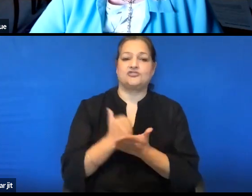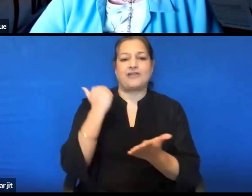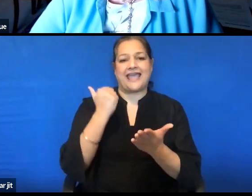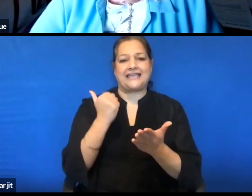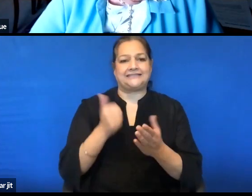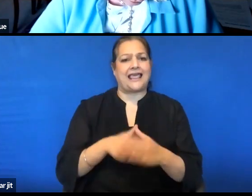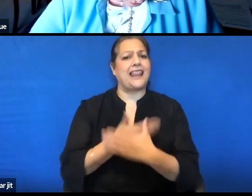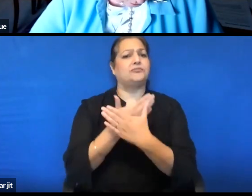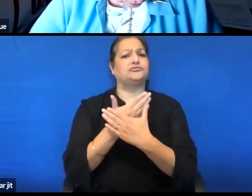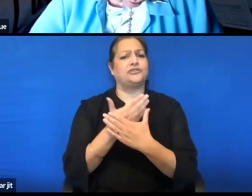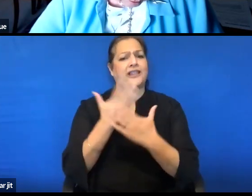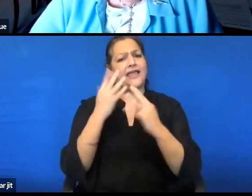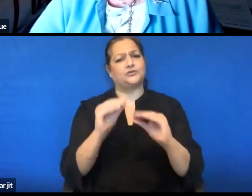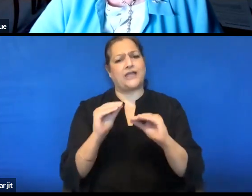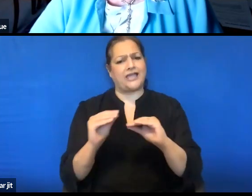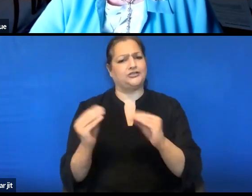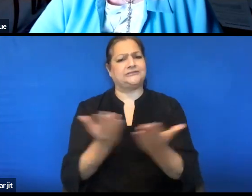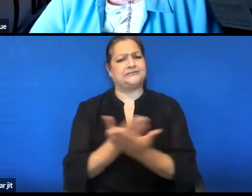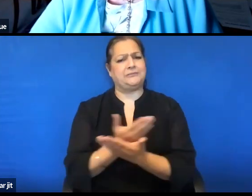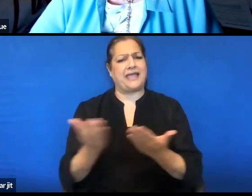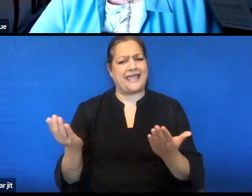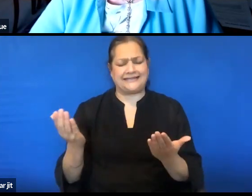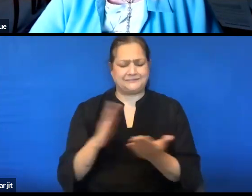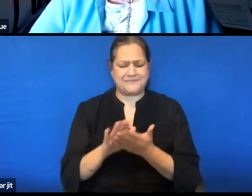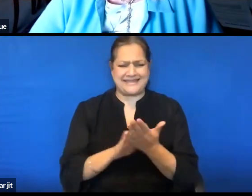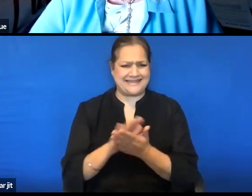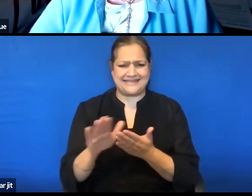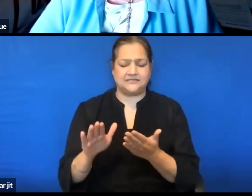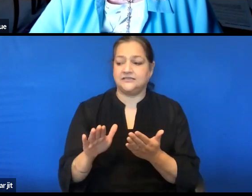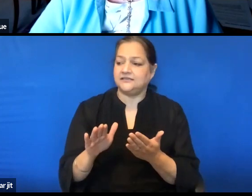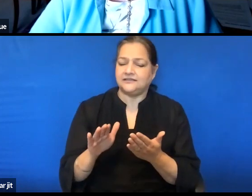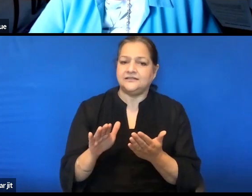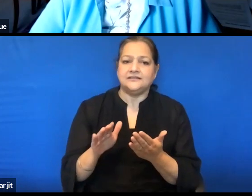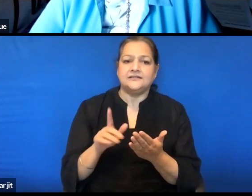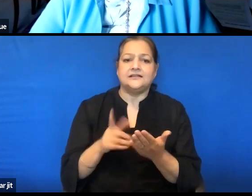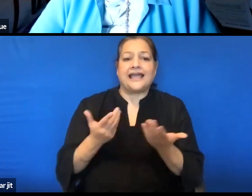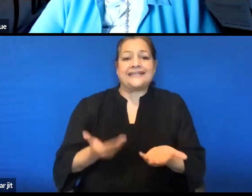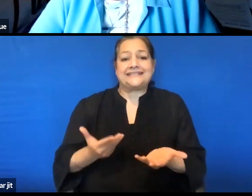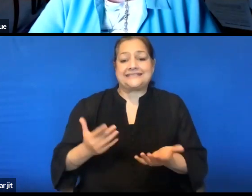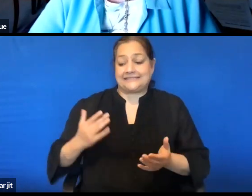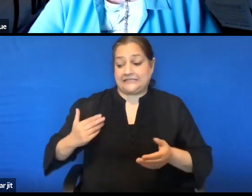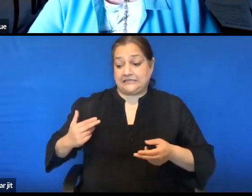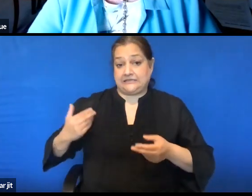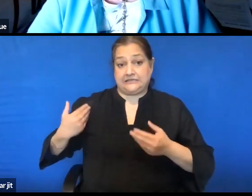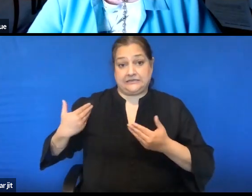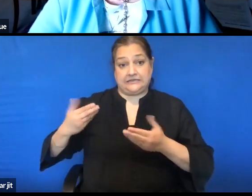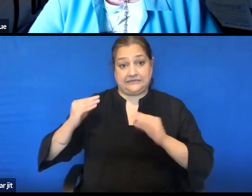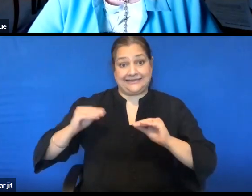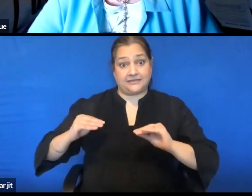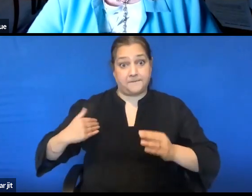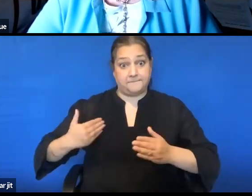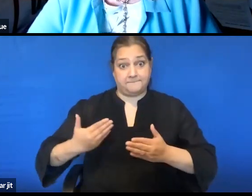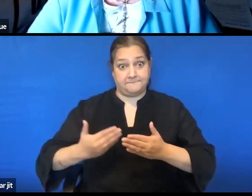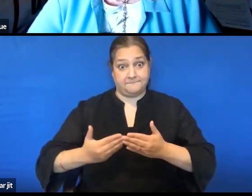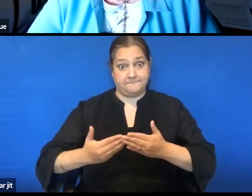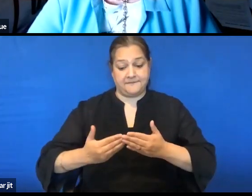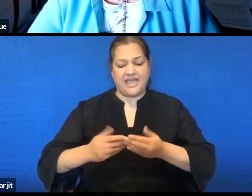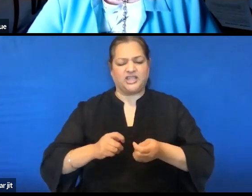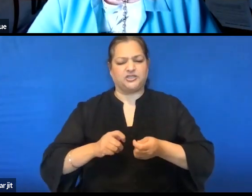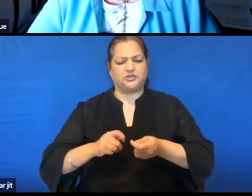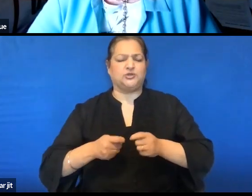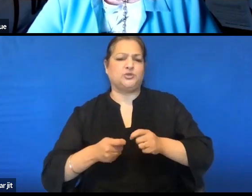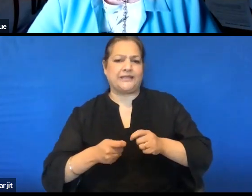Because I think if we did that, we wouldn't start by tweaking the existing system. Because you get to a point with a